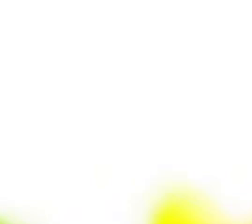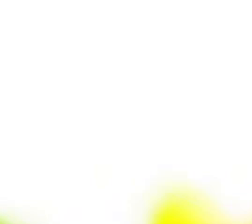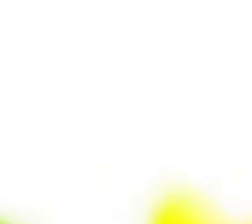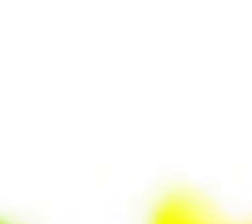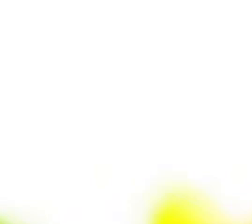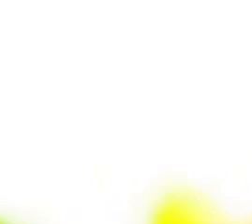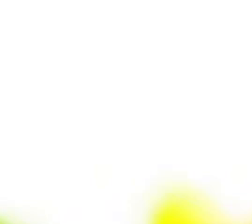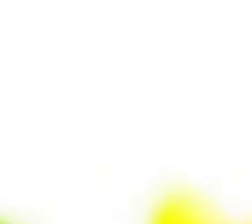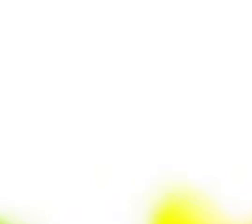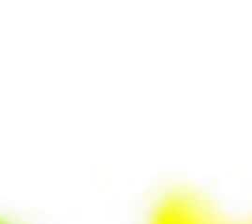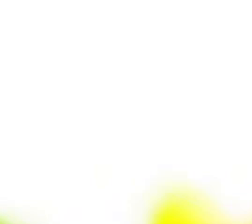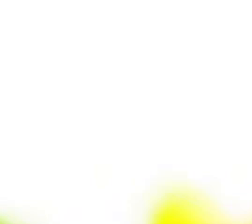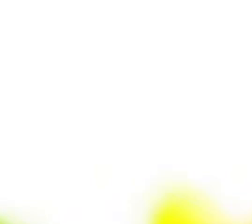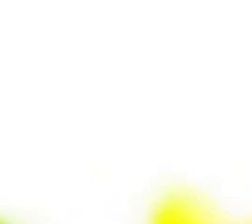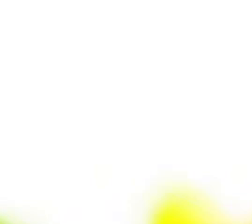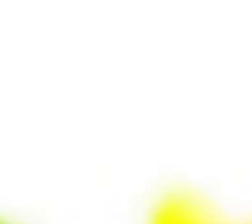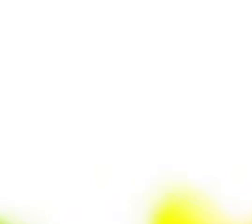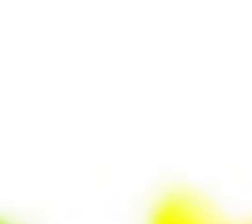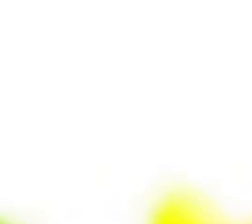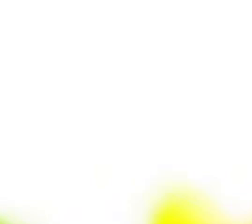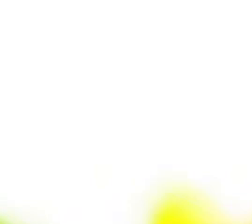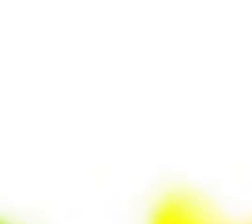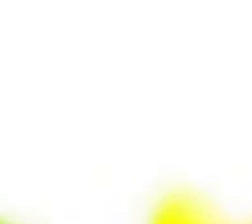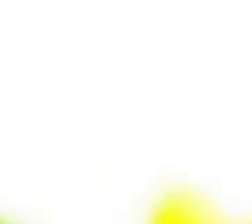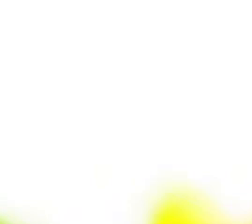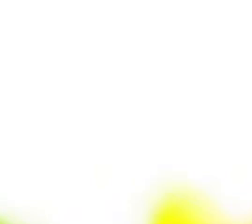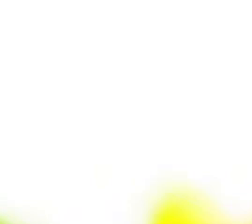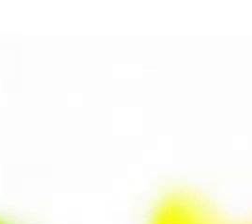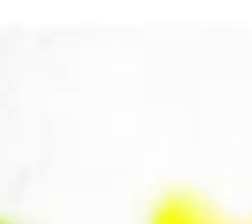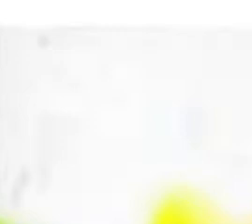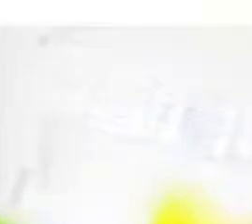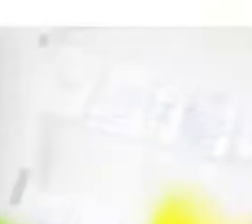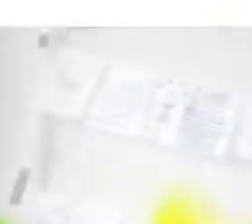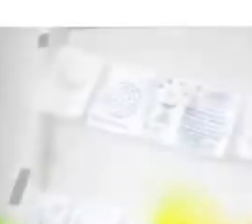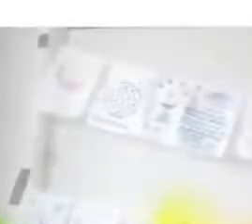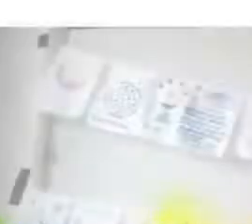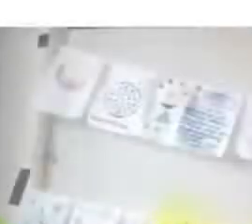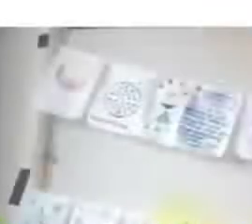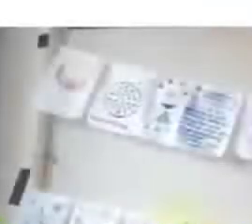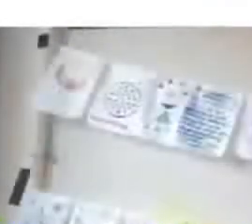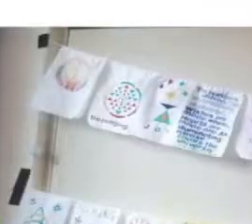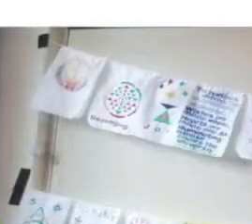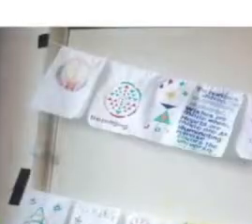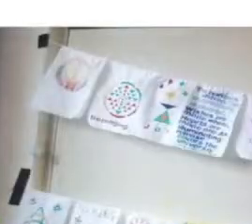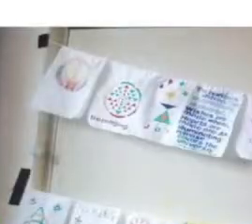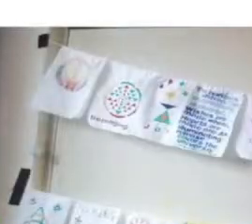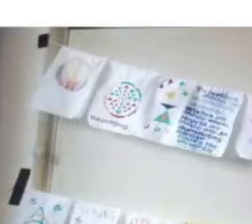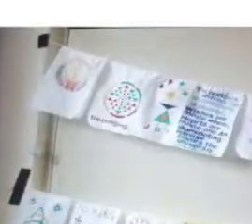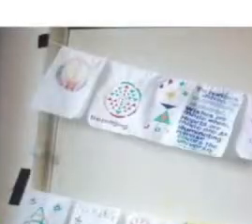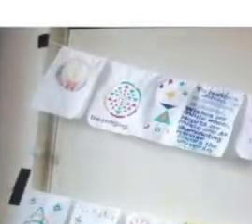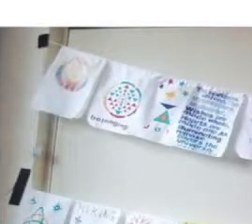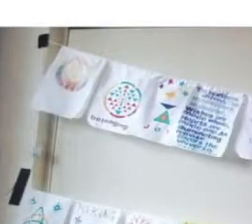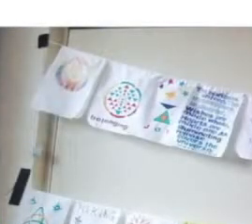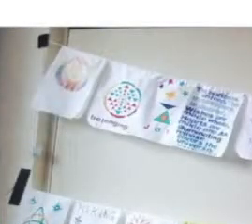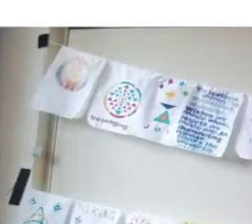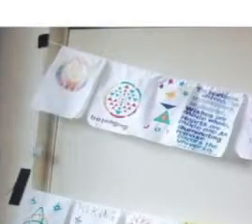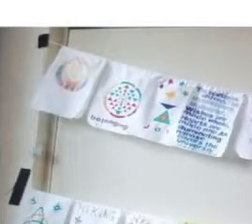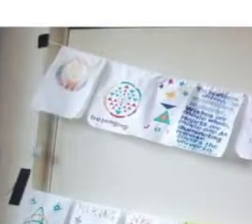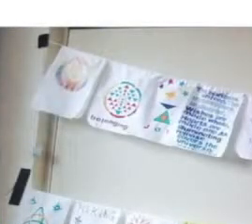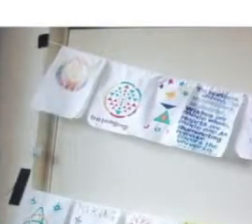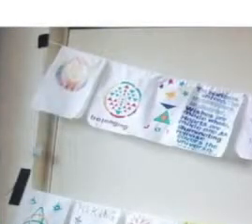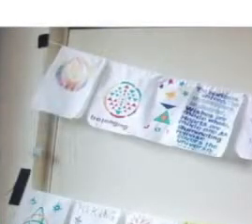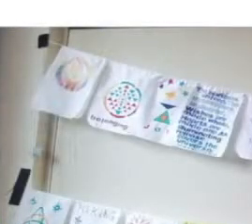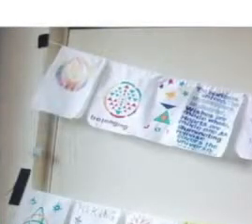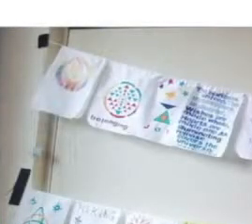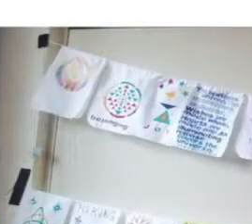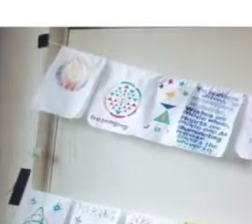De colores es el arco iris que vemos así. Y por eso los grandes